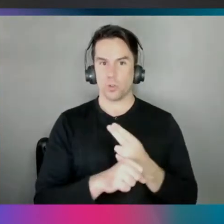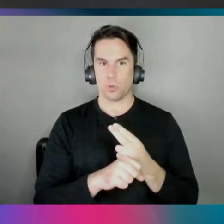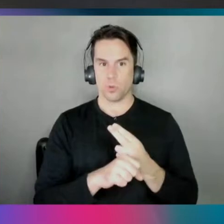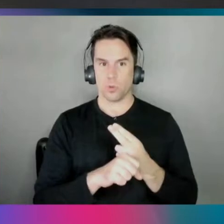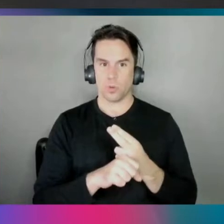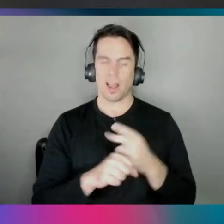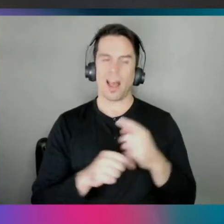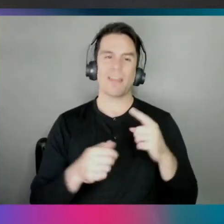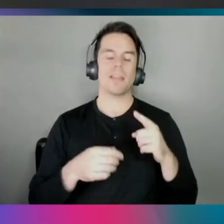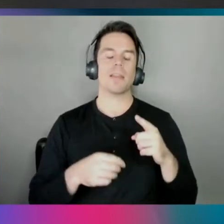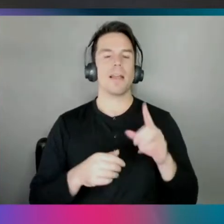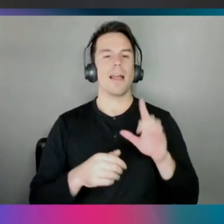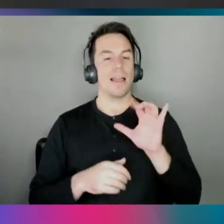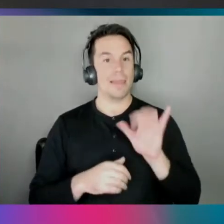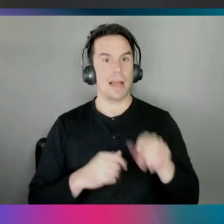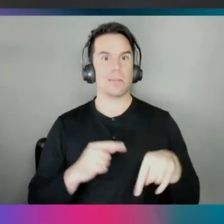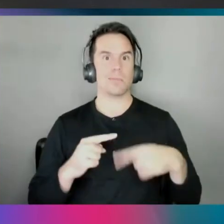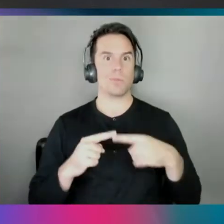use the